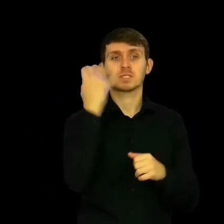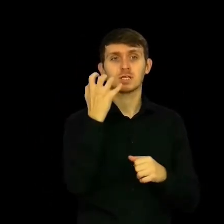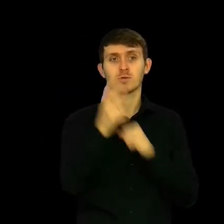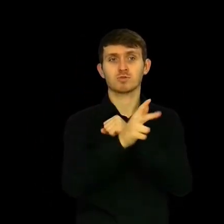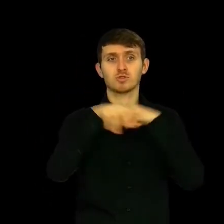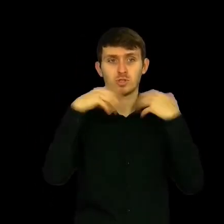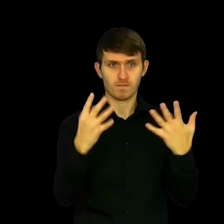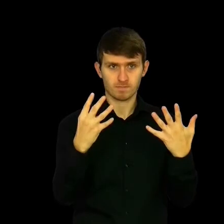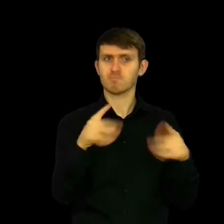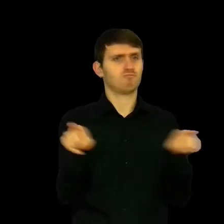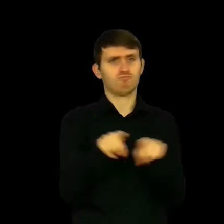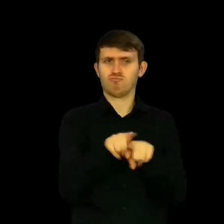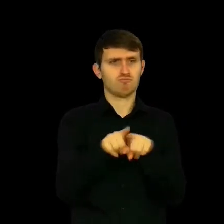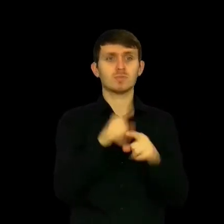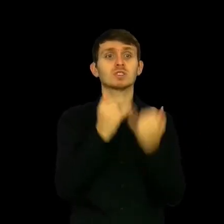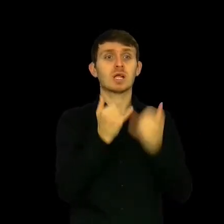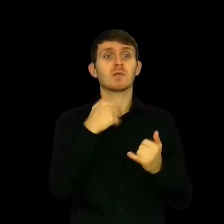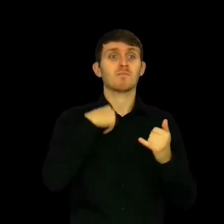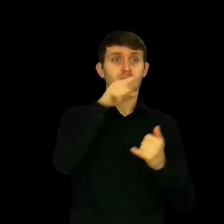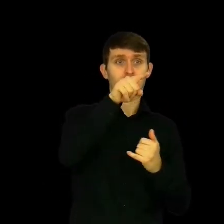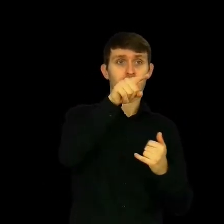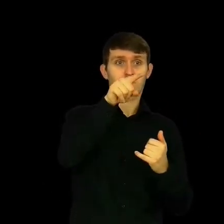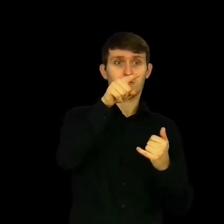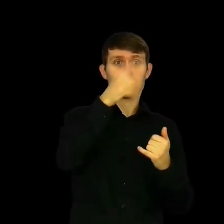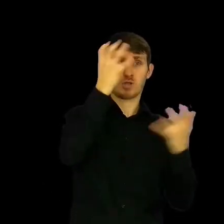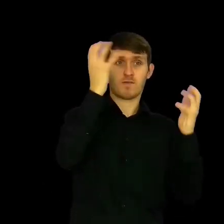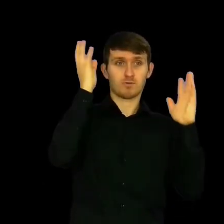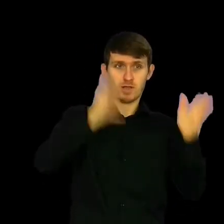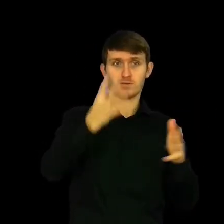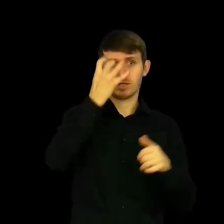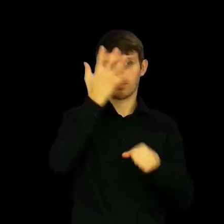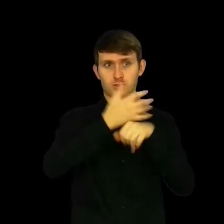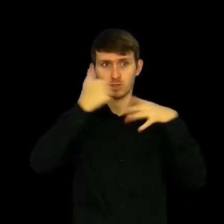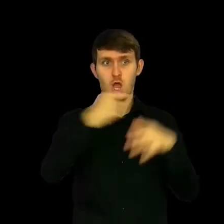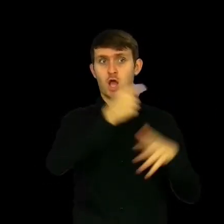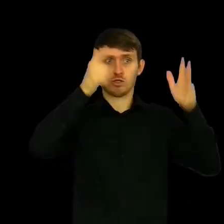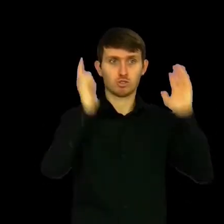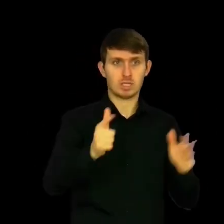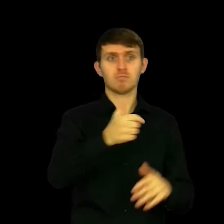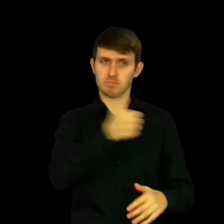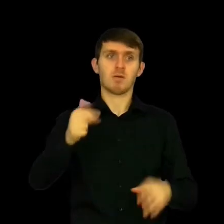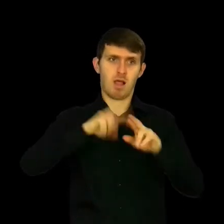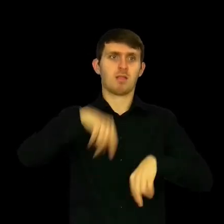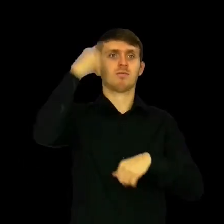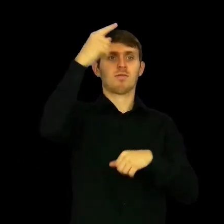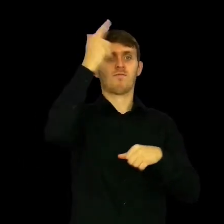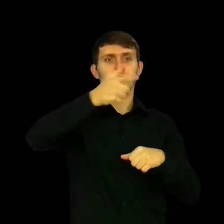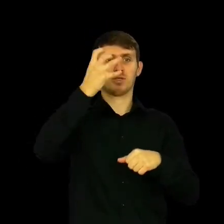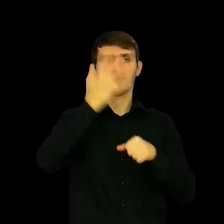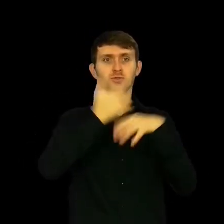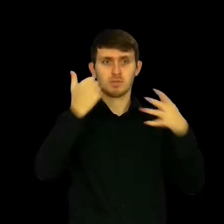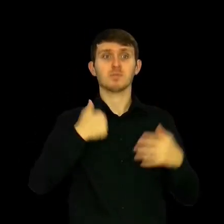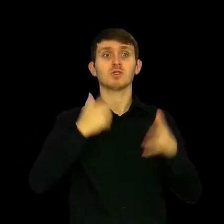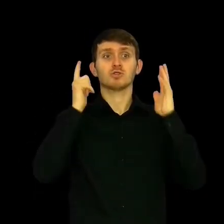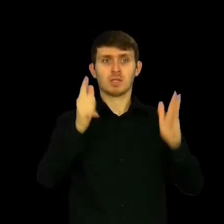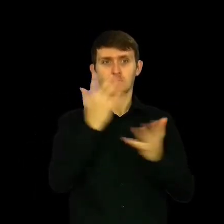the same thing as, if I just subtract out the 7,000, as 2,456 minus 589, right?